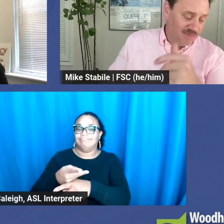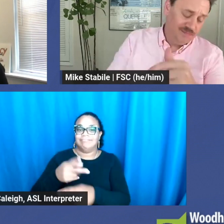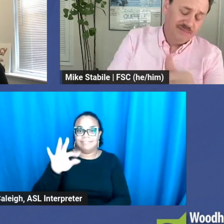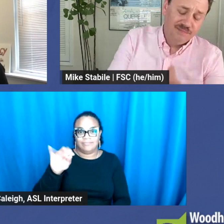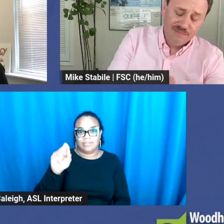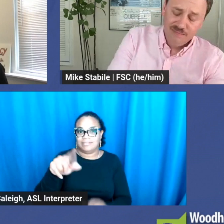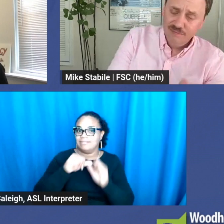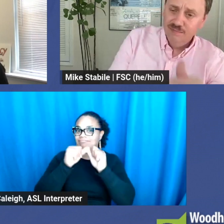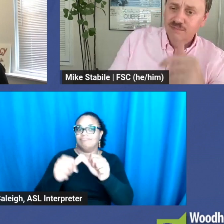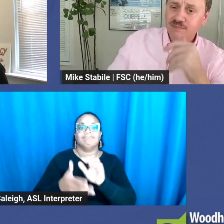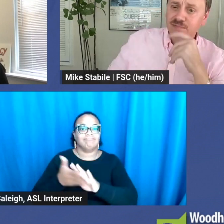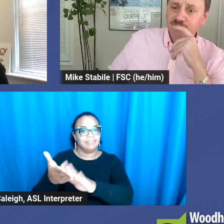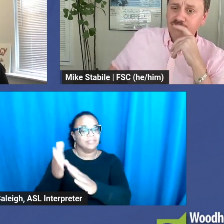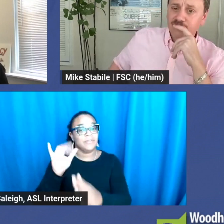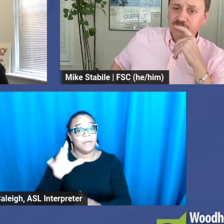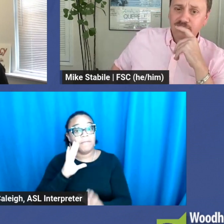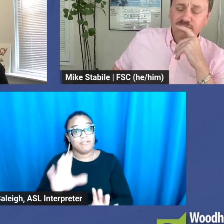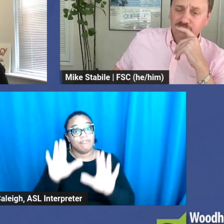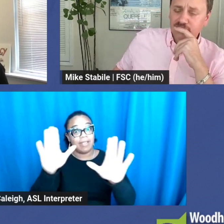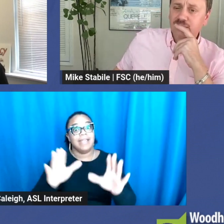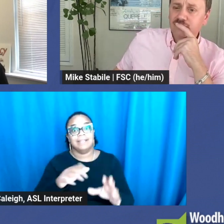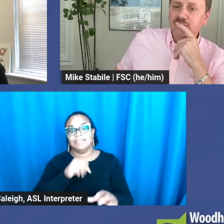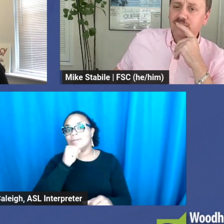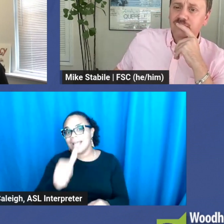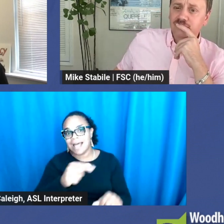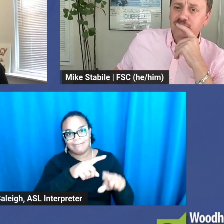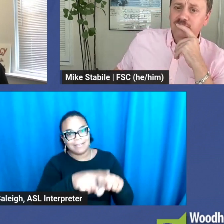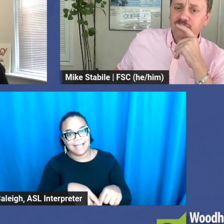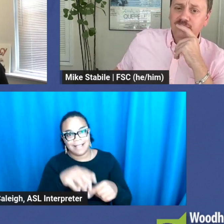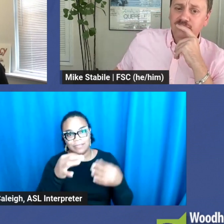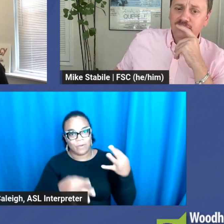court system to stop these bad bills, because